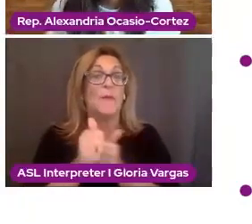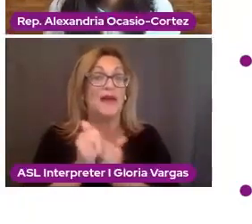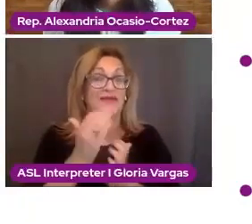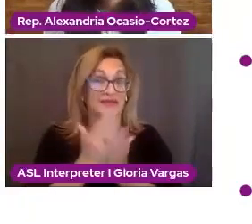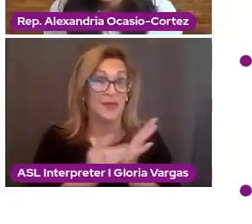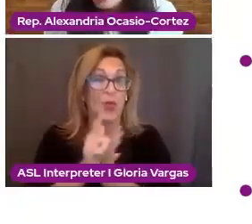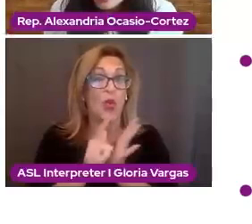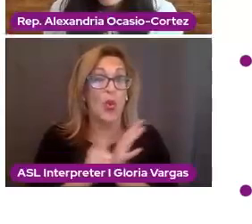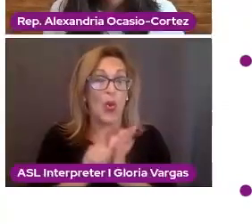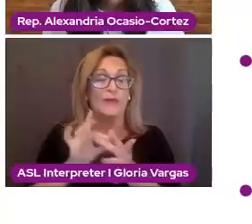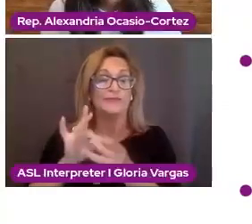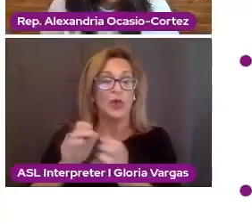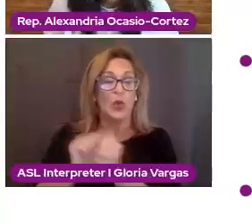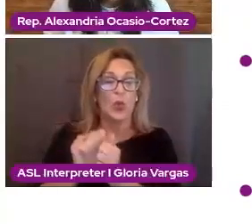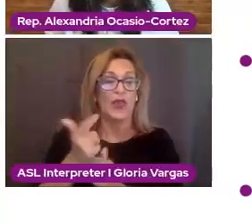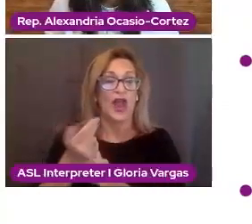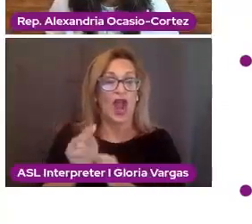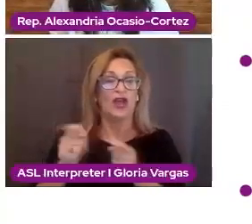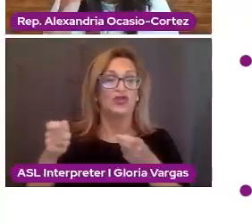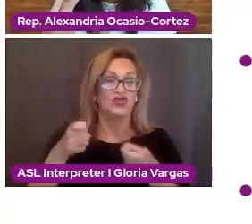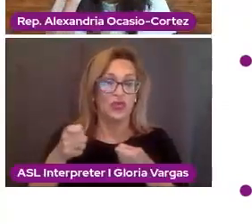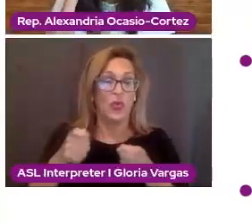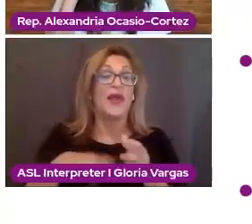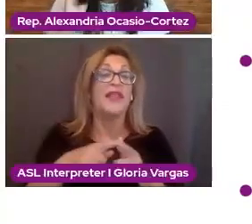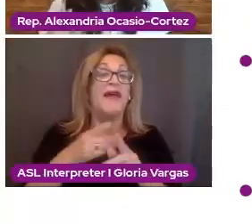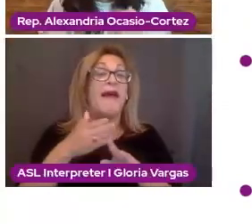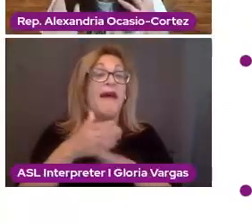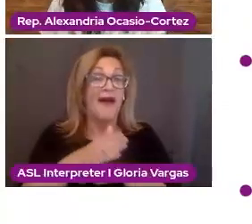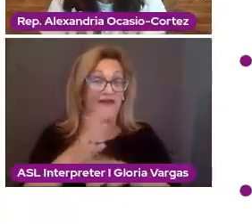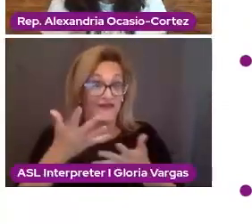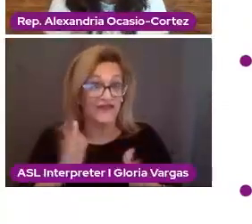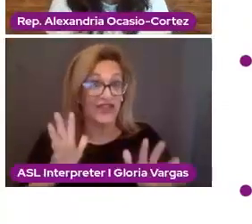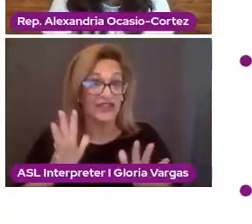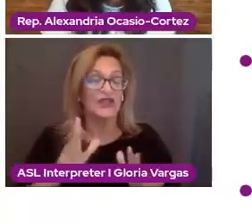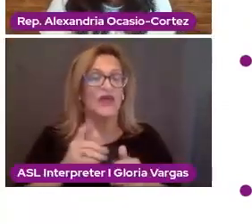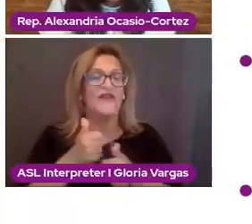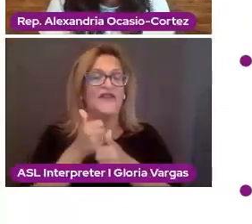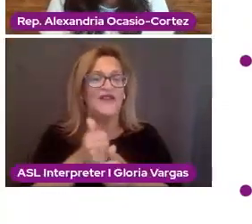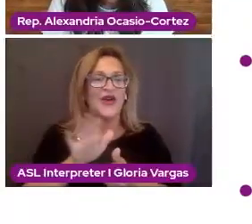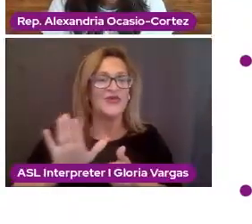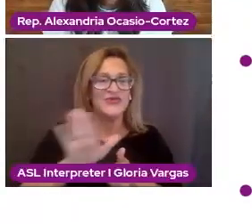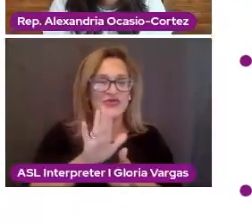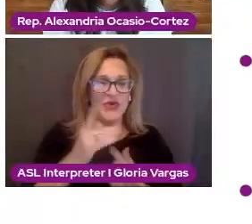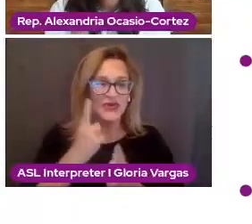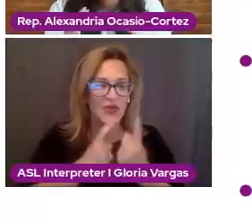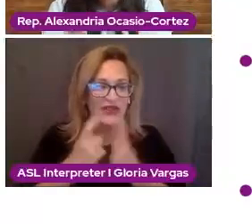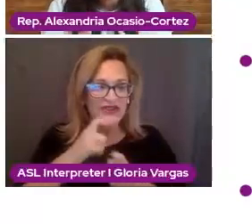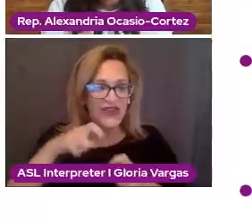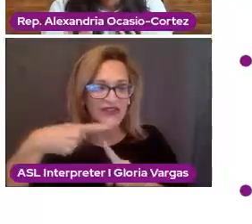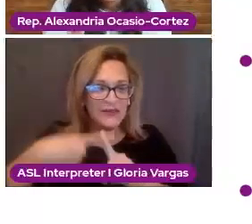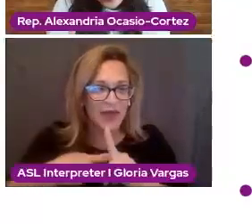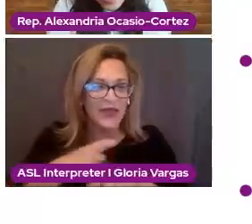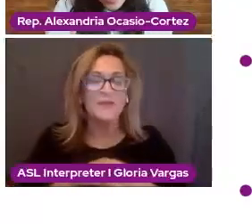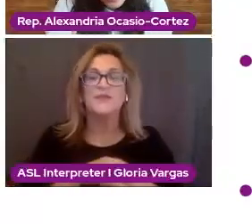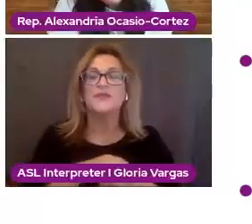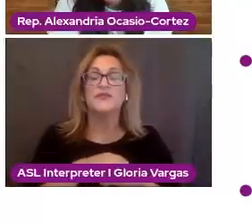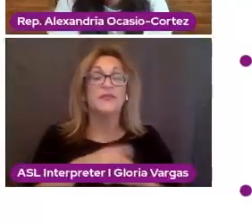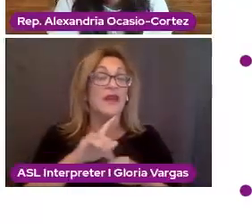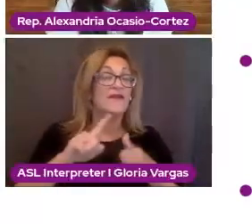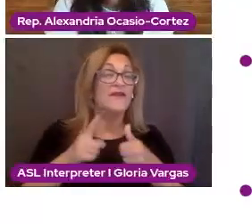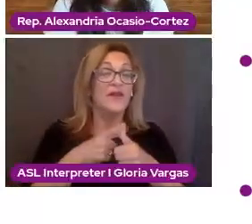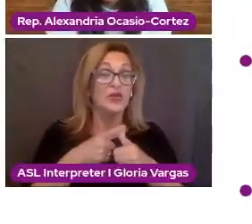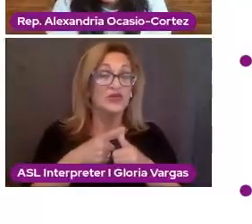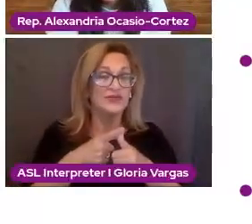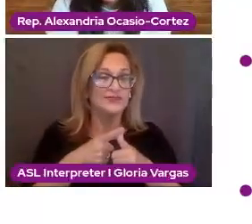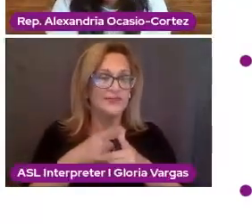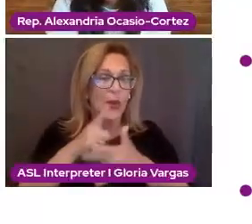then we'll go on to your questions and answers for this month. So first things first, what